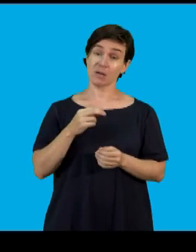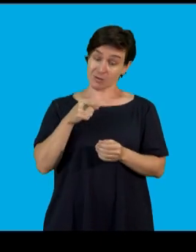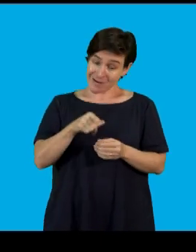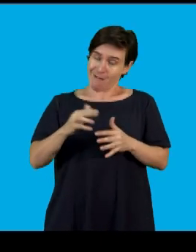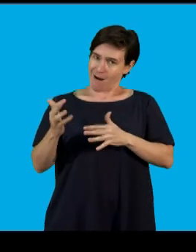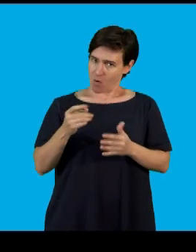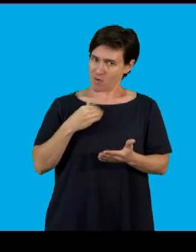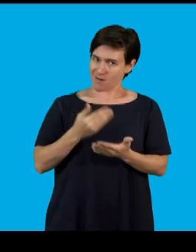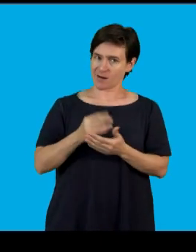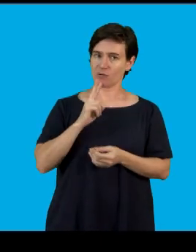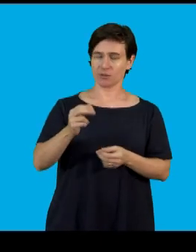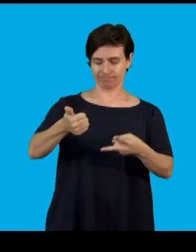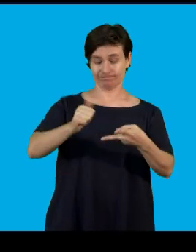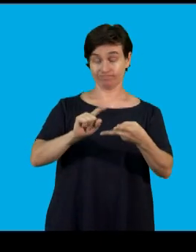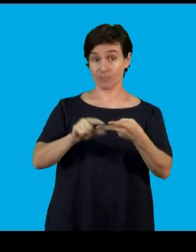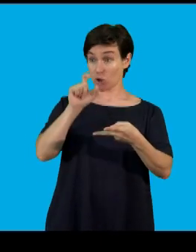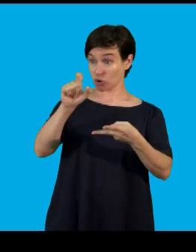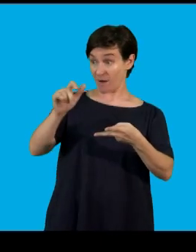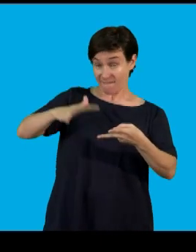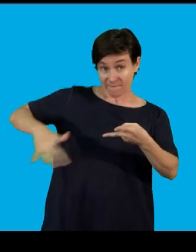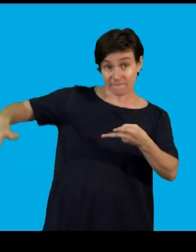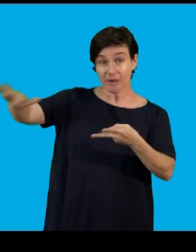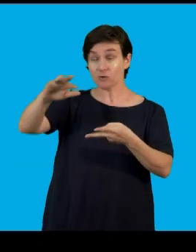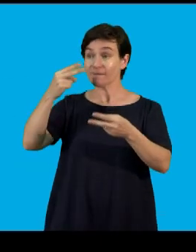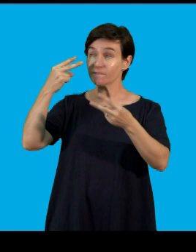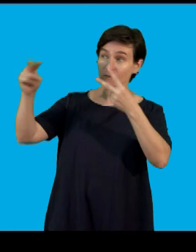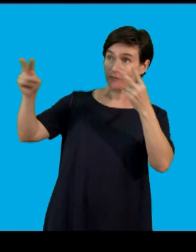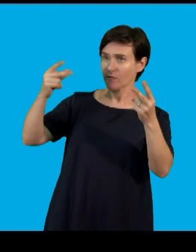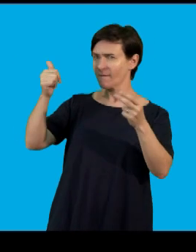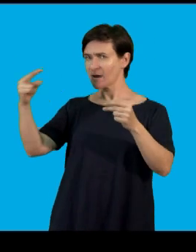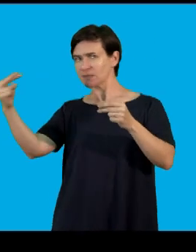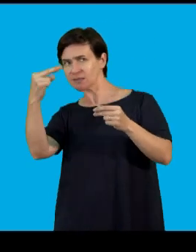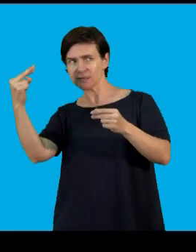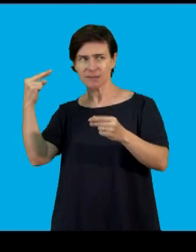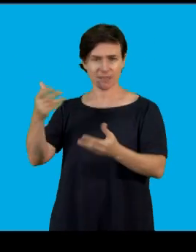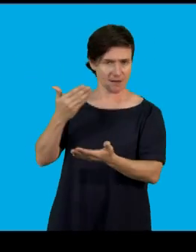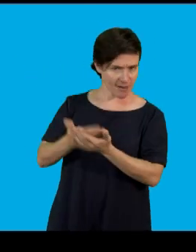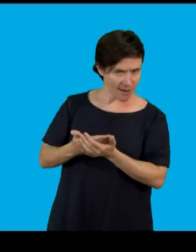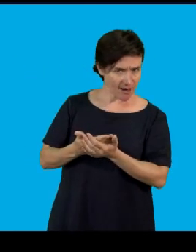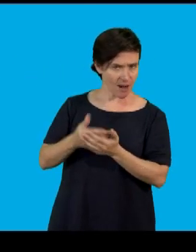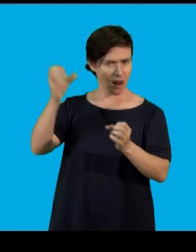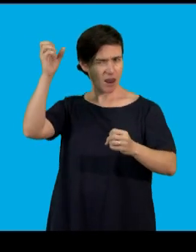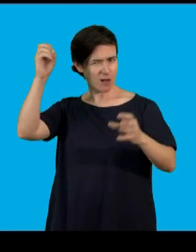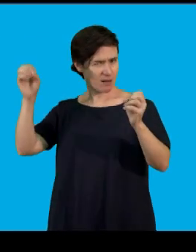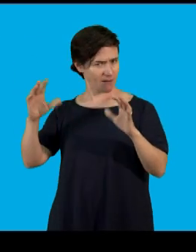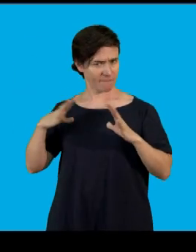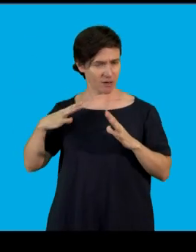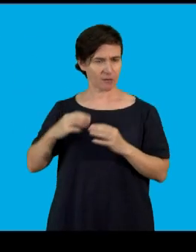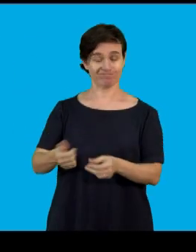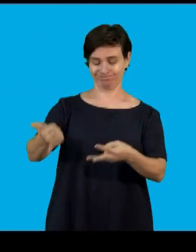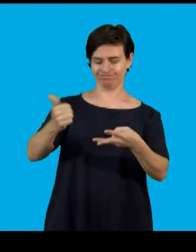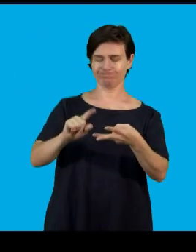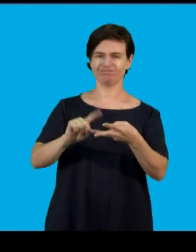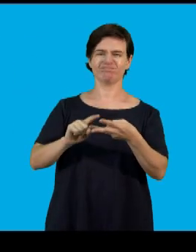can see this is how we answer. Check the venue and ensure visual aids are appropriate for the room. Right.